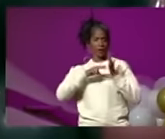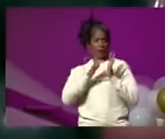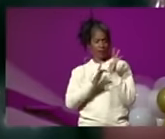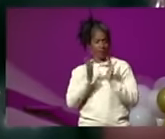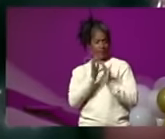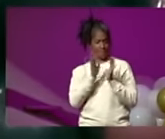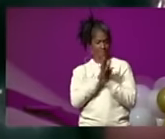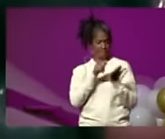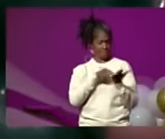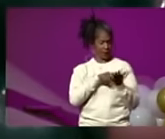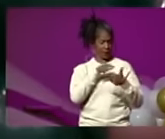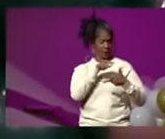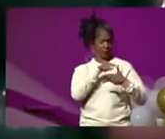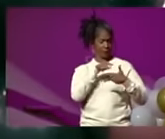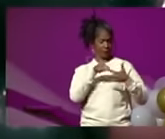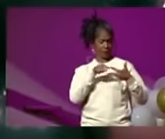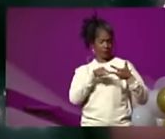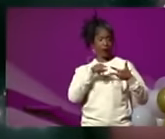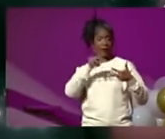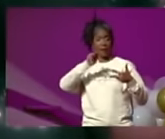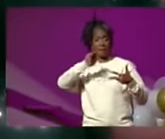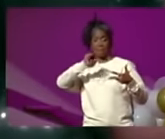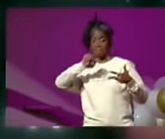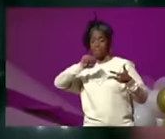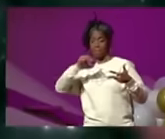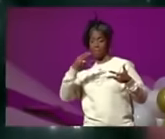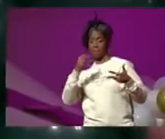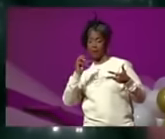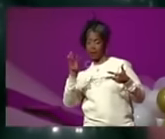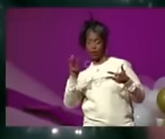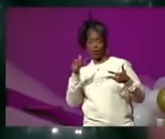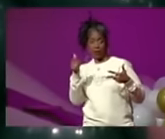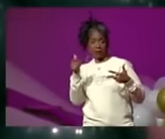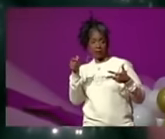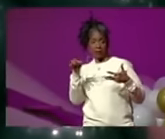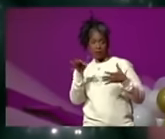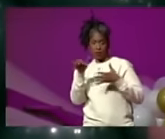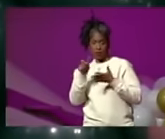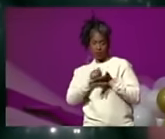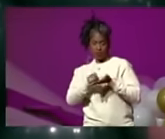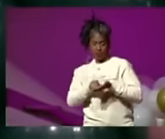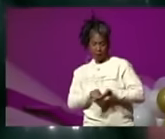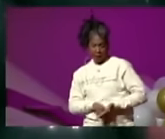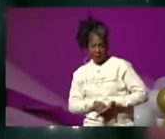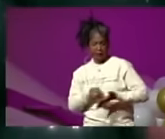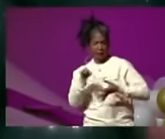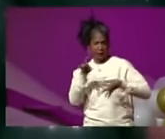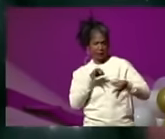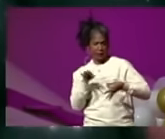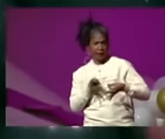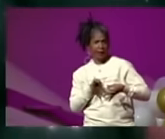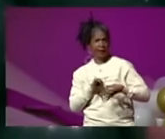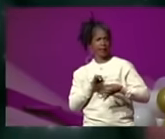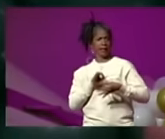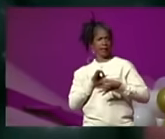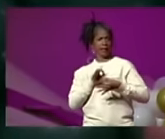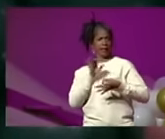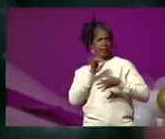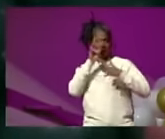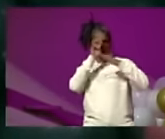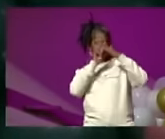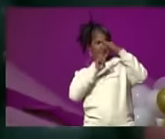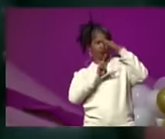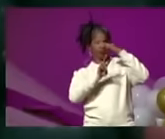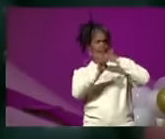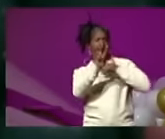a few of what he interprets as prophecies about the Messiah in